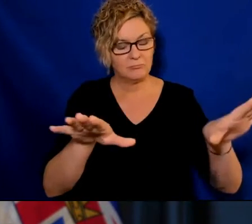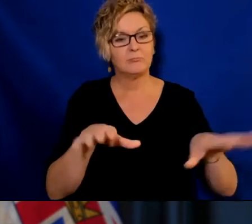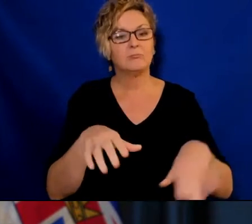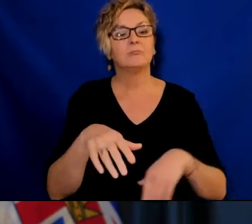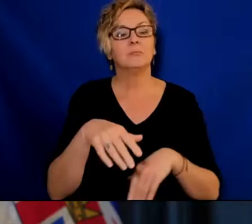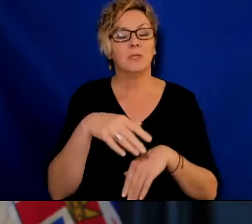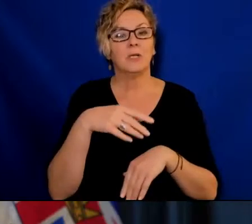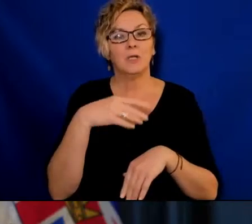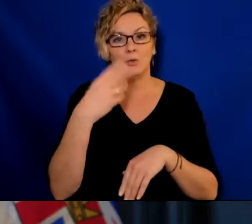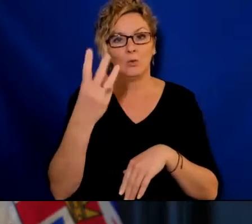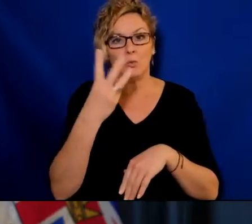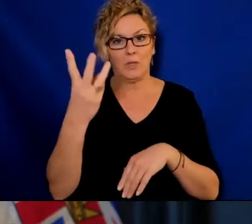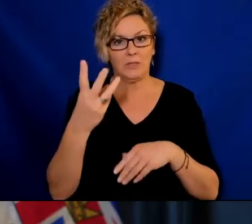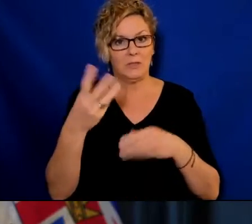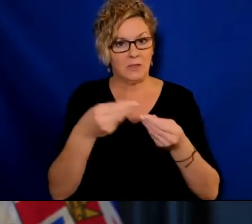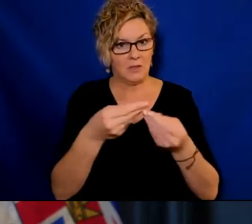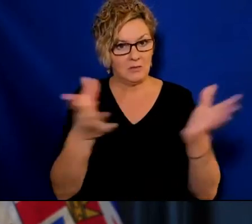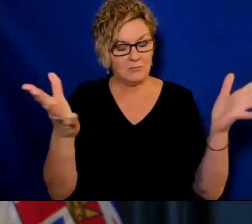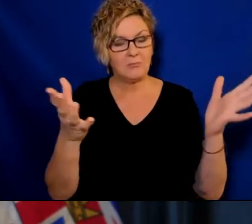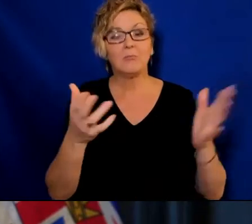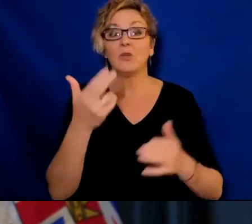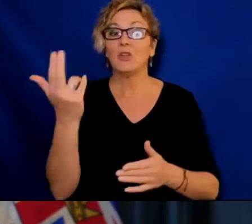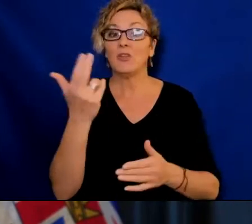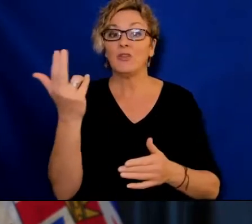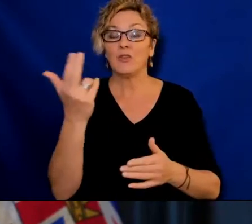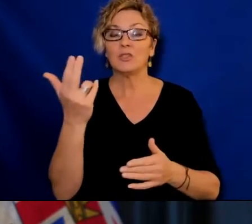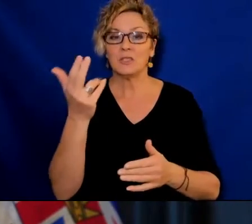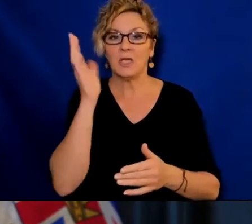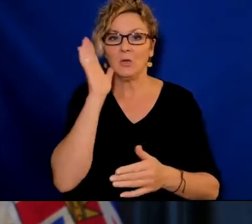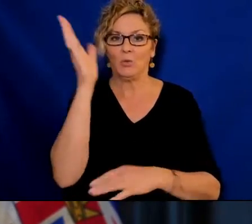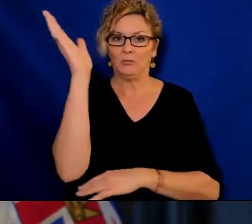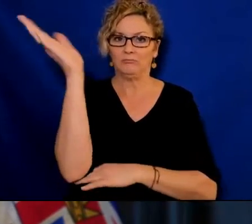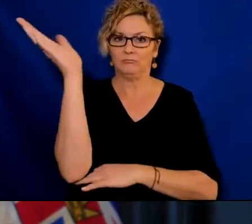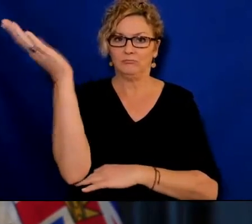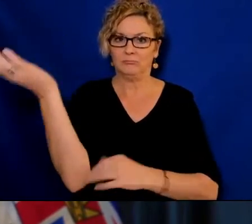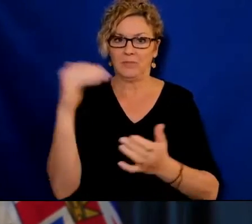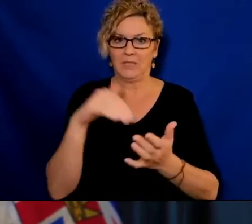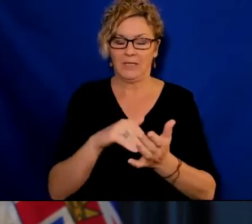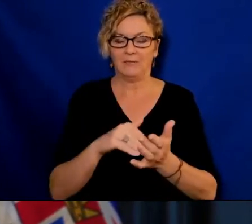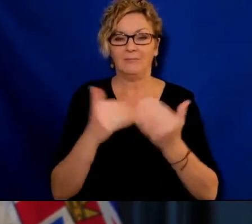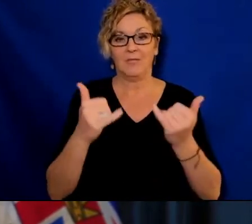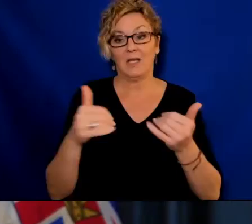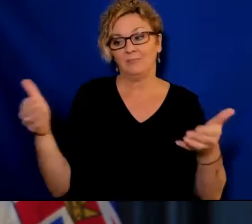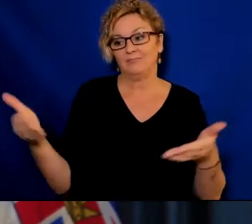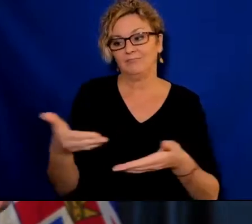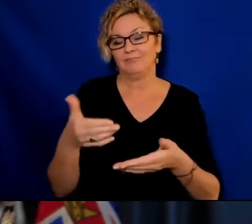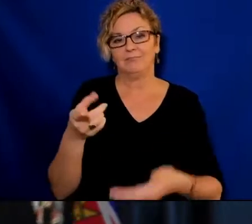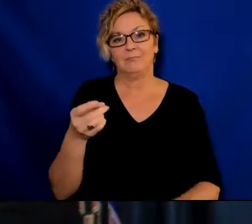COVID-19 in British Columbia. And with that, it's my honor to introduce Dr. Bonnie Henry.